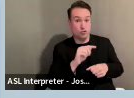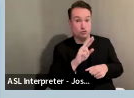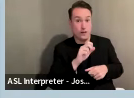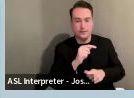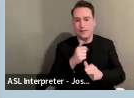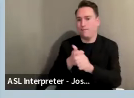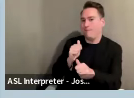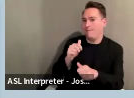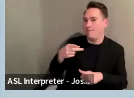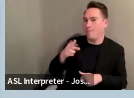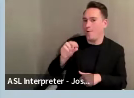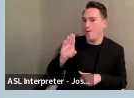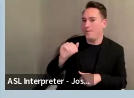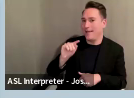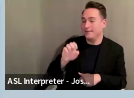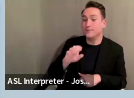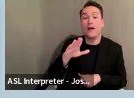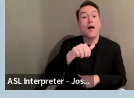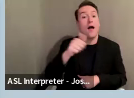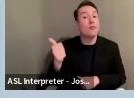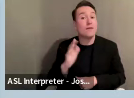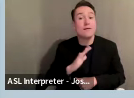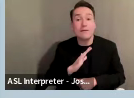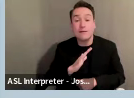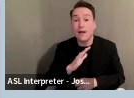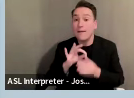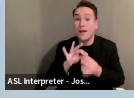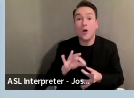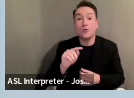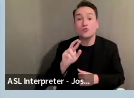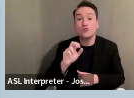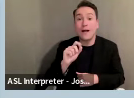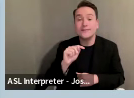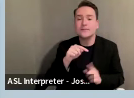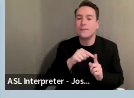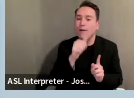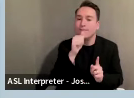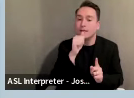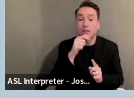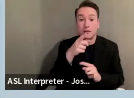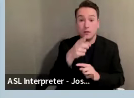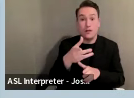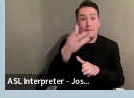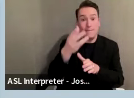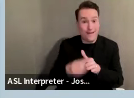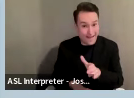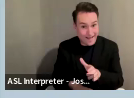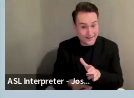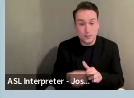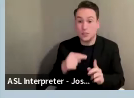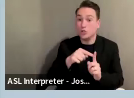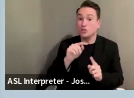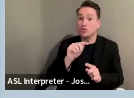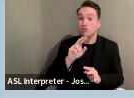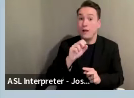other benefit of creating a trust is that the trust is private. In fact, even when you pass away, that trust is not filed. It is